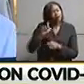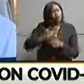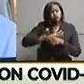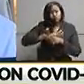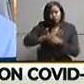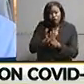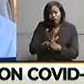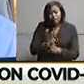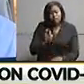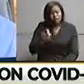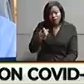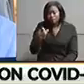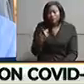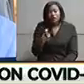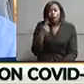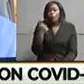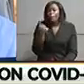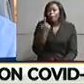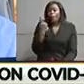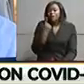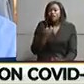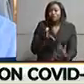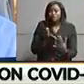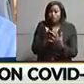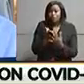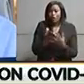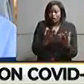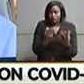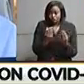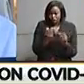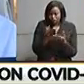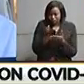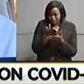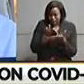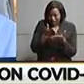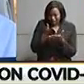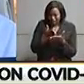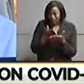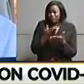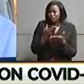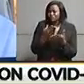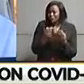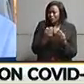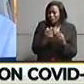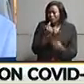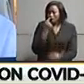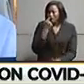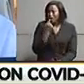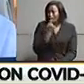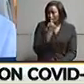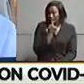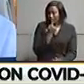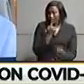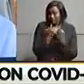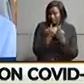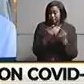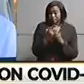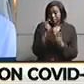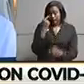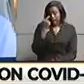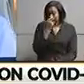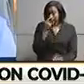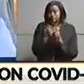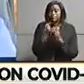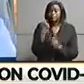goes through the soft parts of the body, through the nose, the eyes, and the